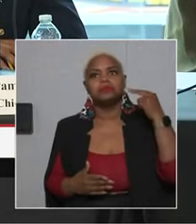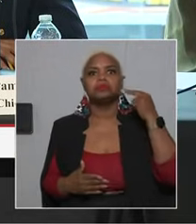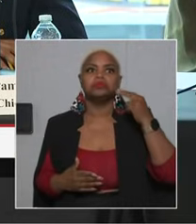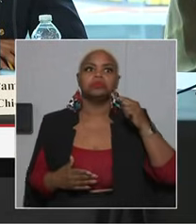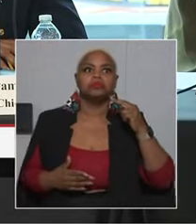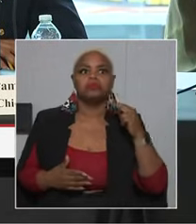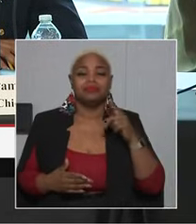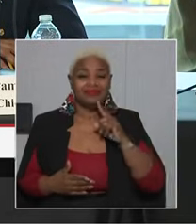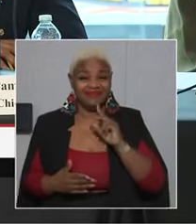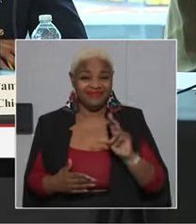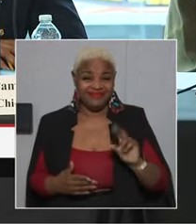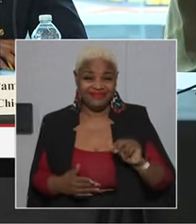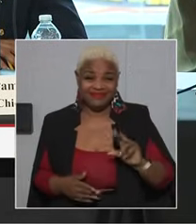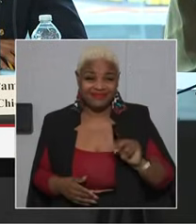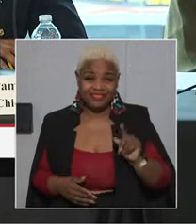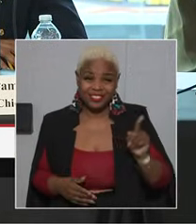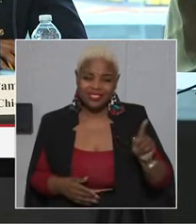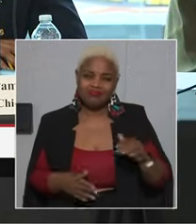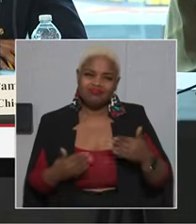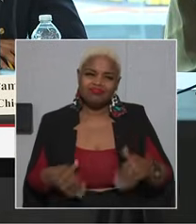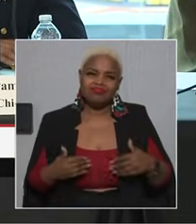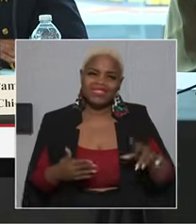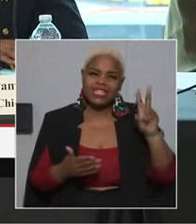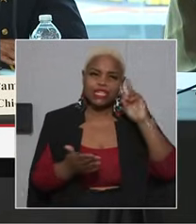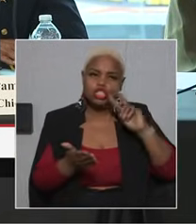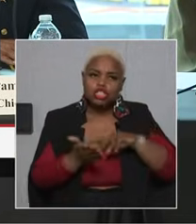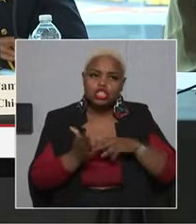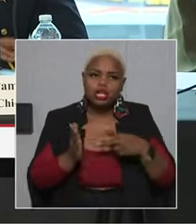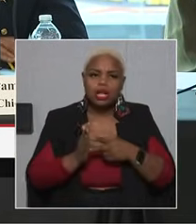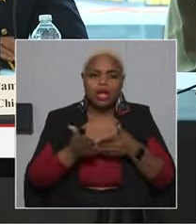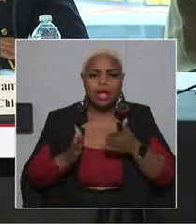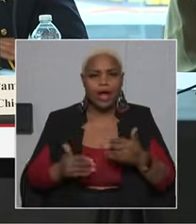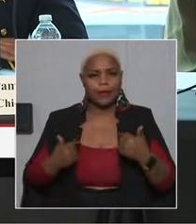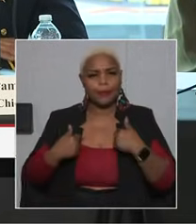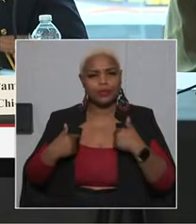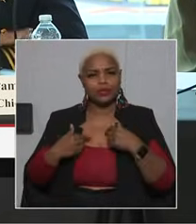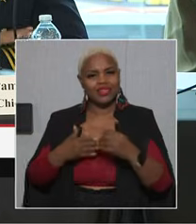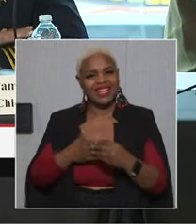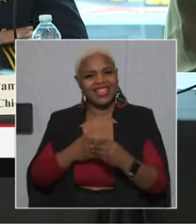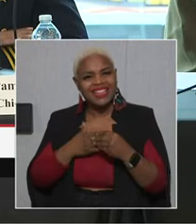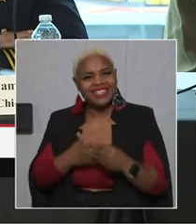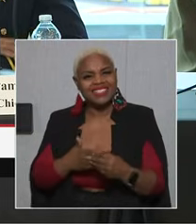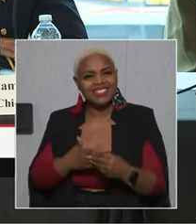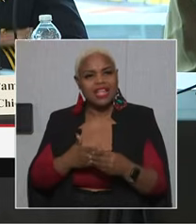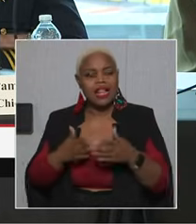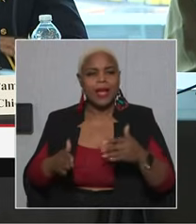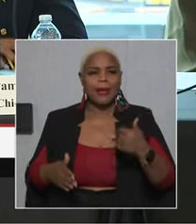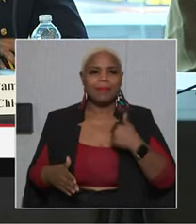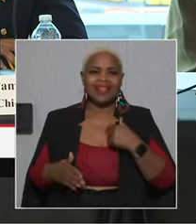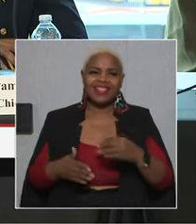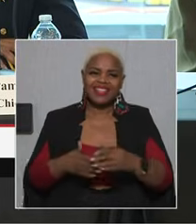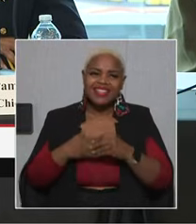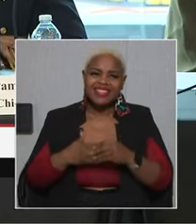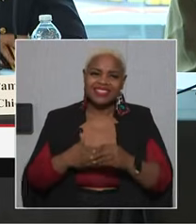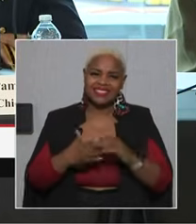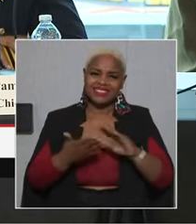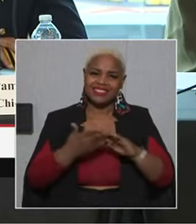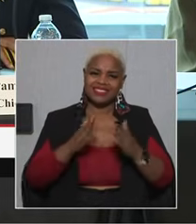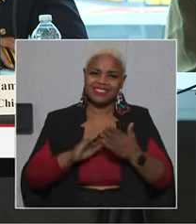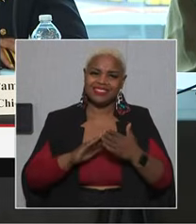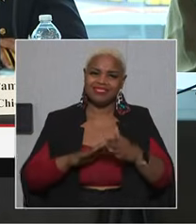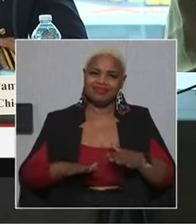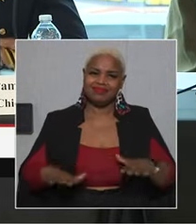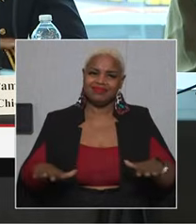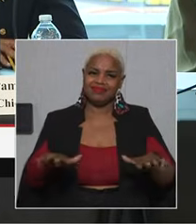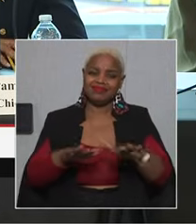very, very intentional about allowing me to lead the police department and lead the city. And then there are moments